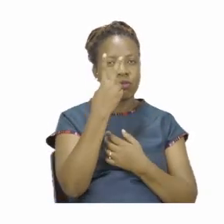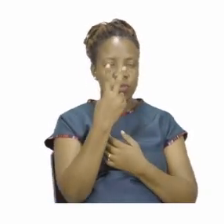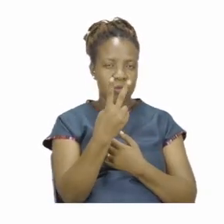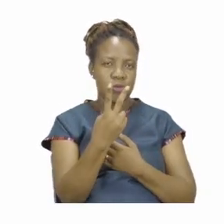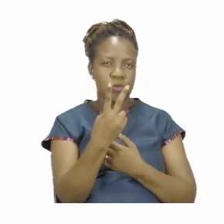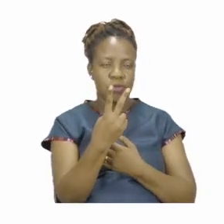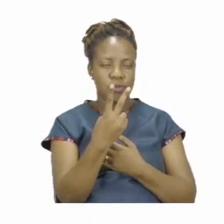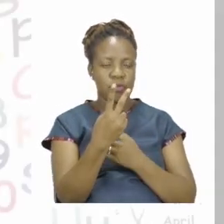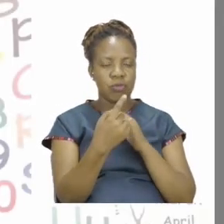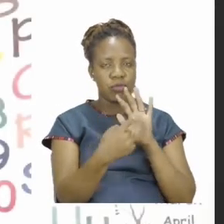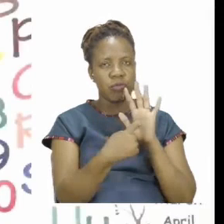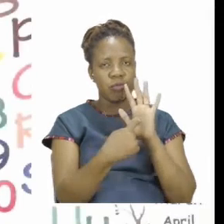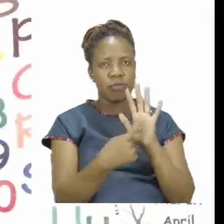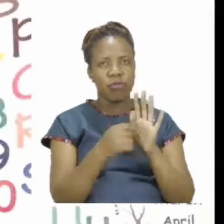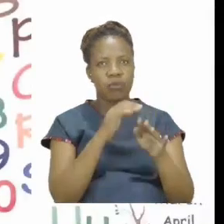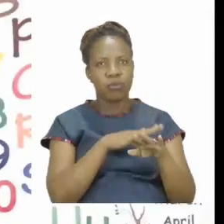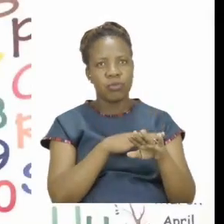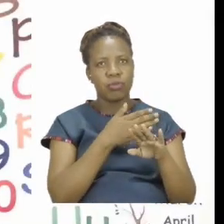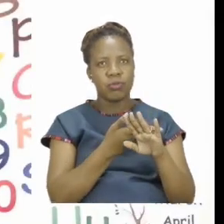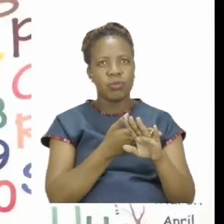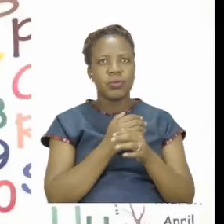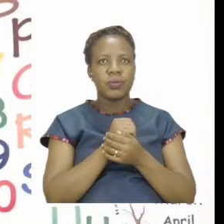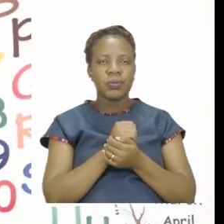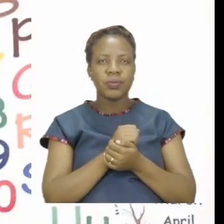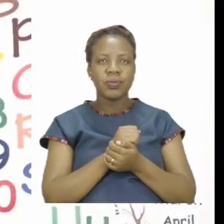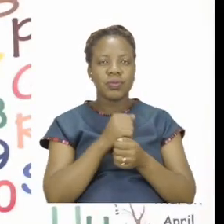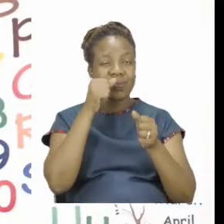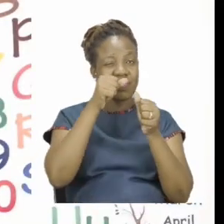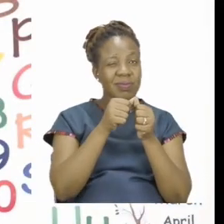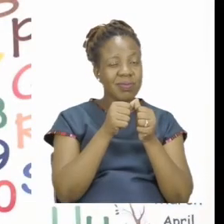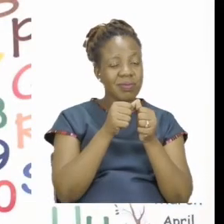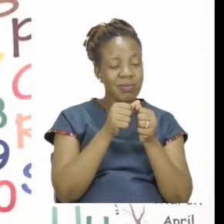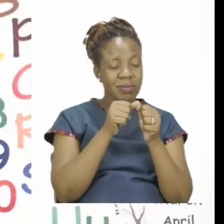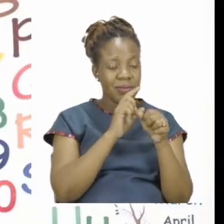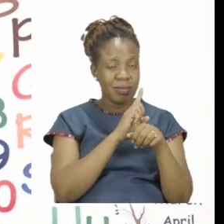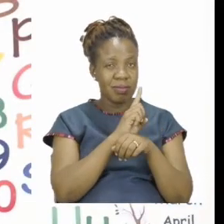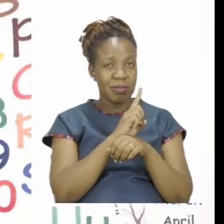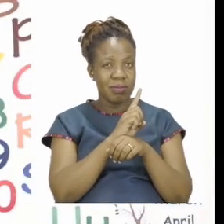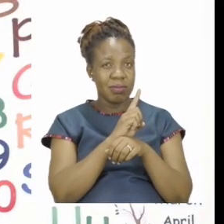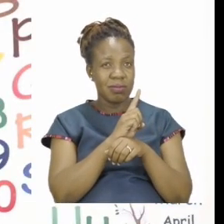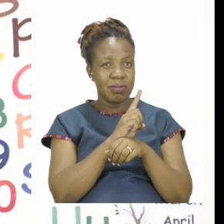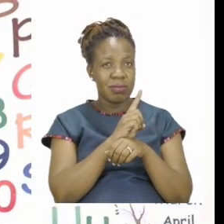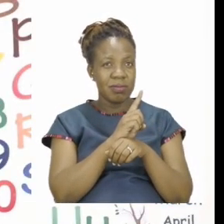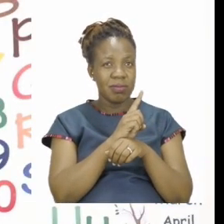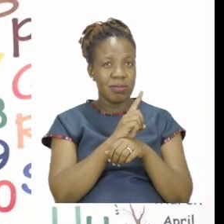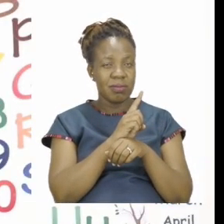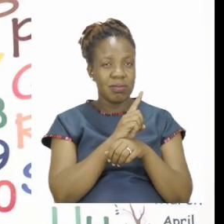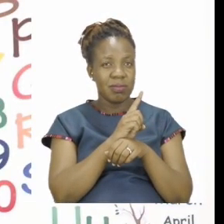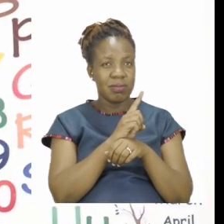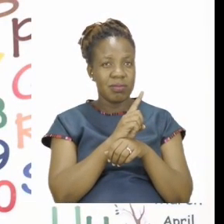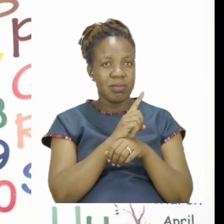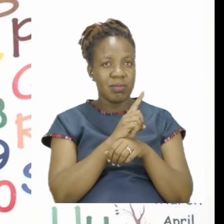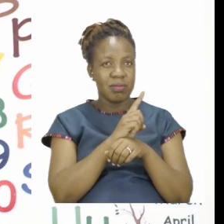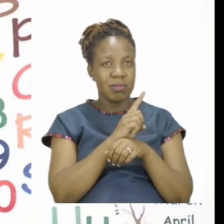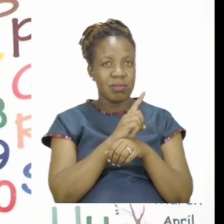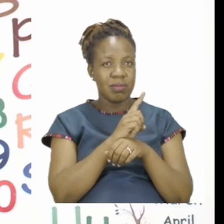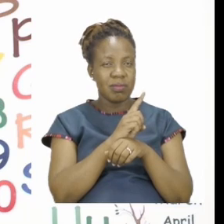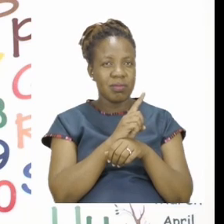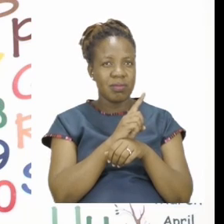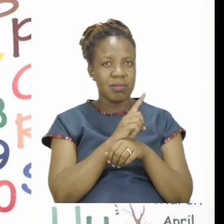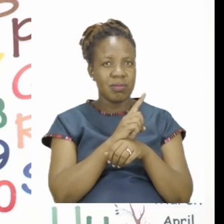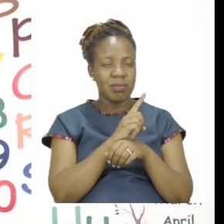to explain them to you. Remember, the first part that we talked about is when we are going to change words to make